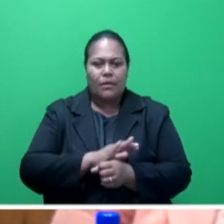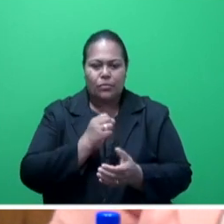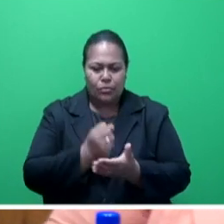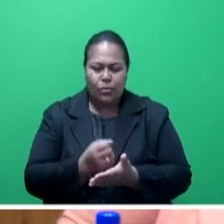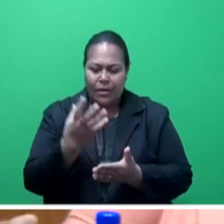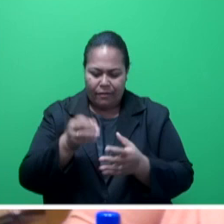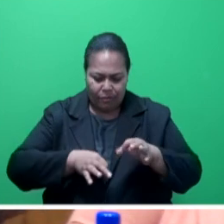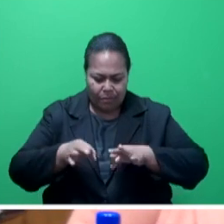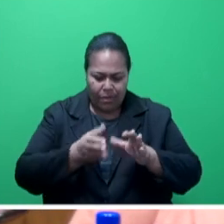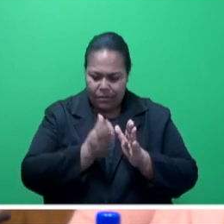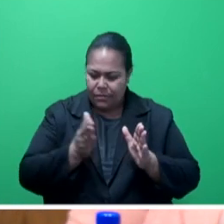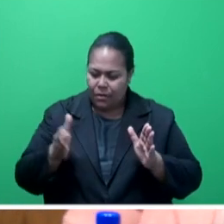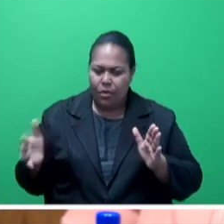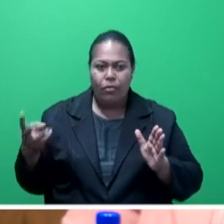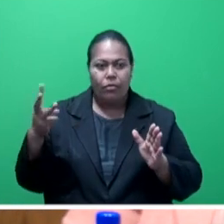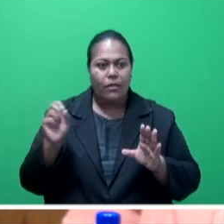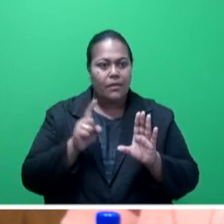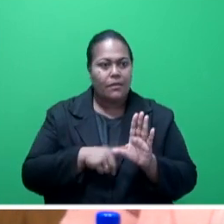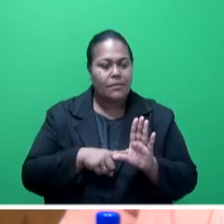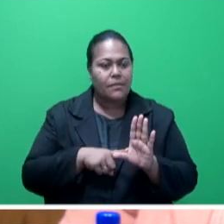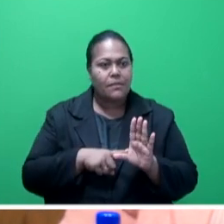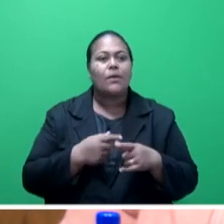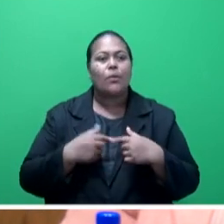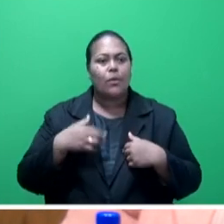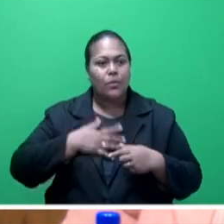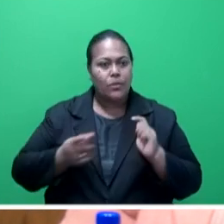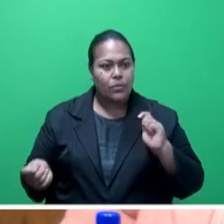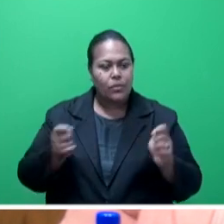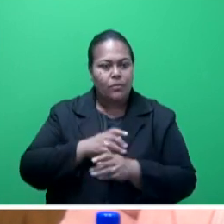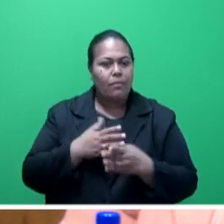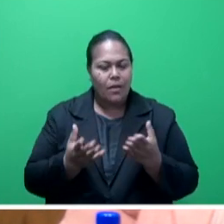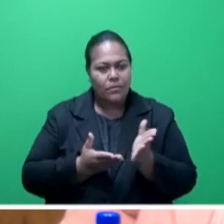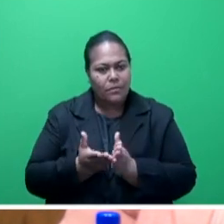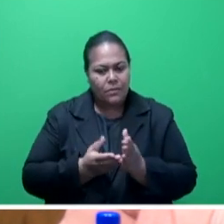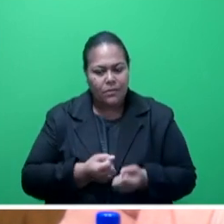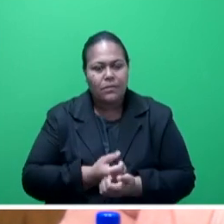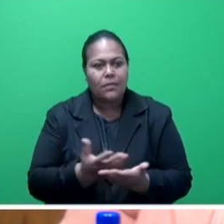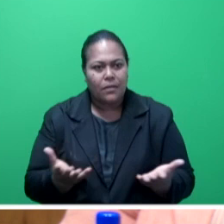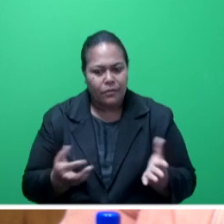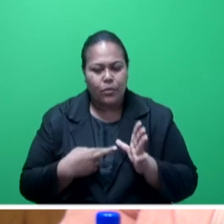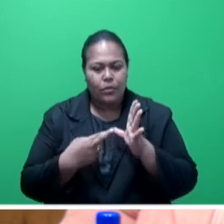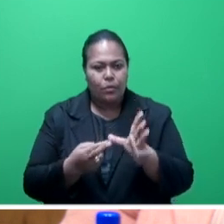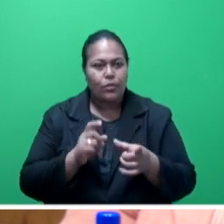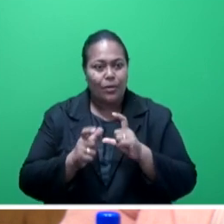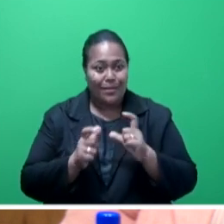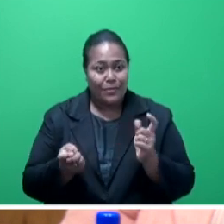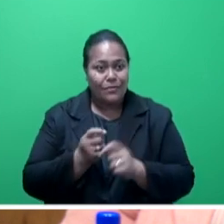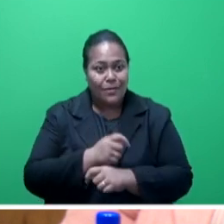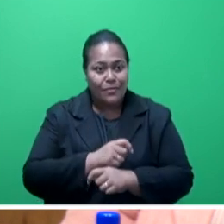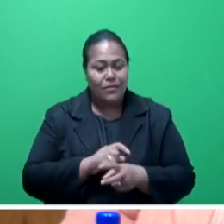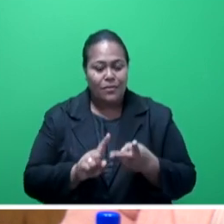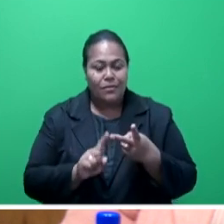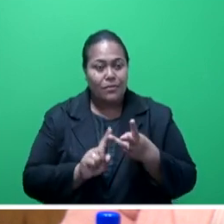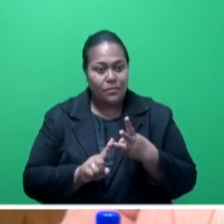over the next 3 decades. This is aimed at transforming how services are delivered, responding to climate vulnerability, further